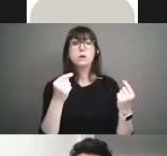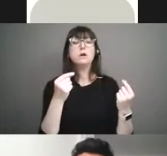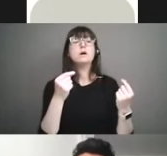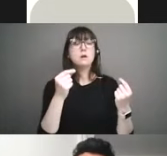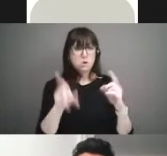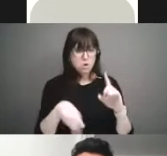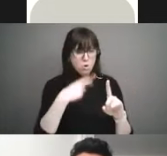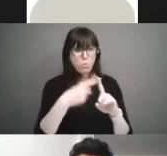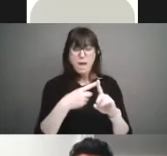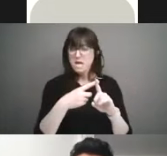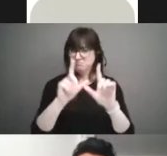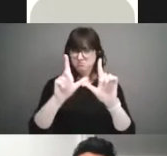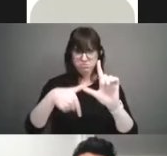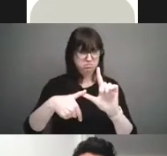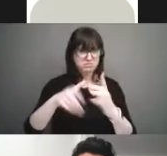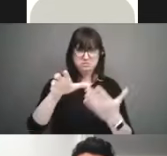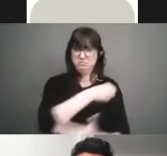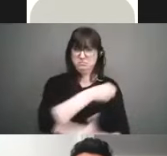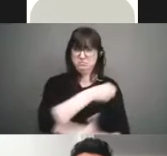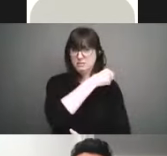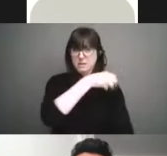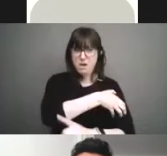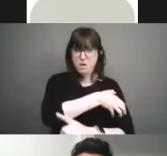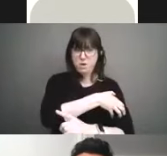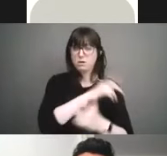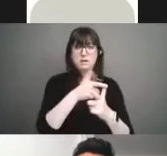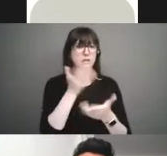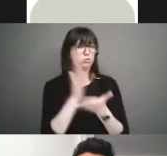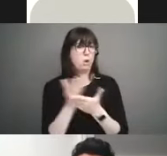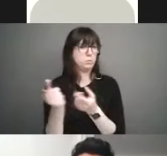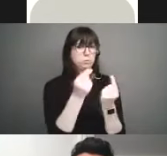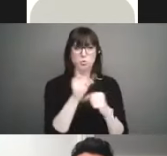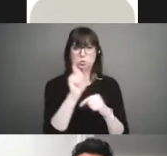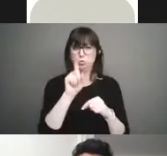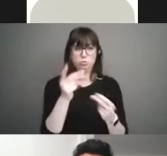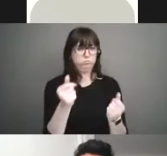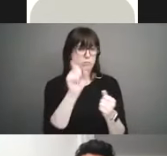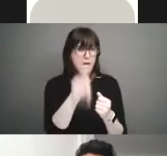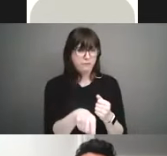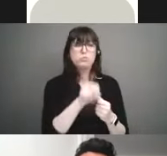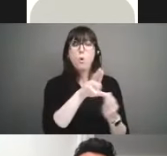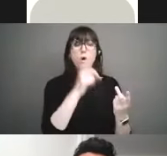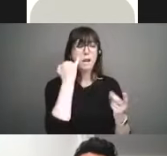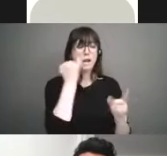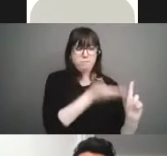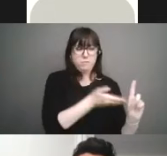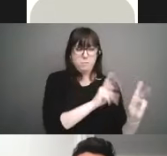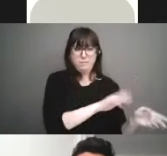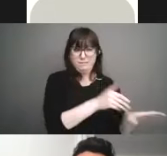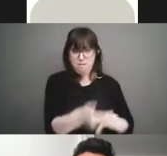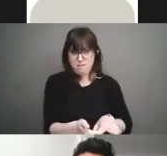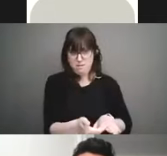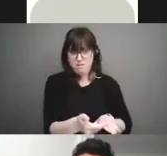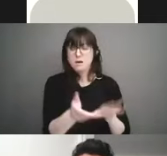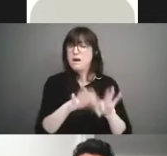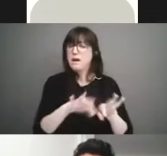revoked or upon the death of the grantor. So it's very important, again, that the attorney act within the scope of